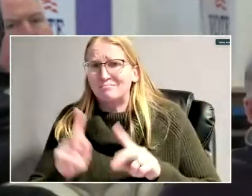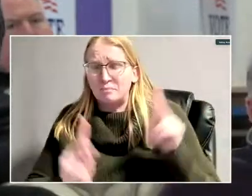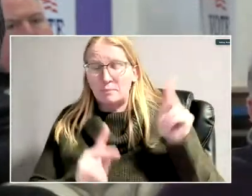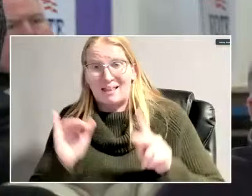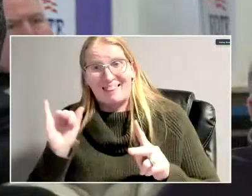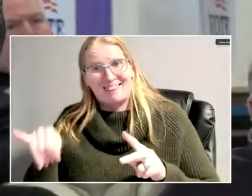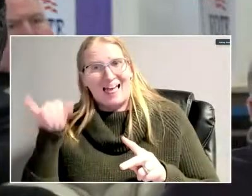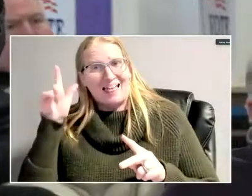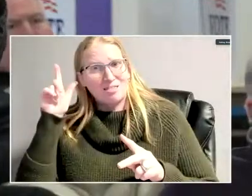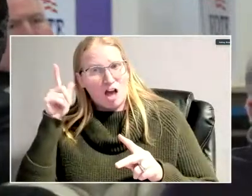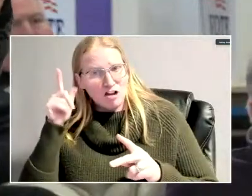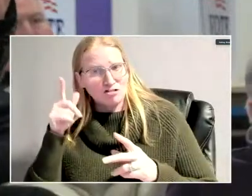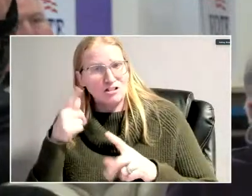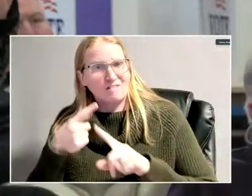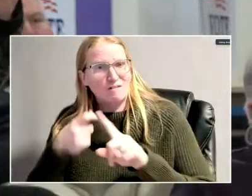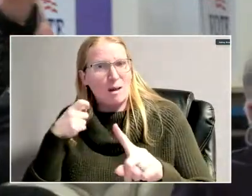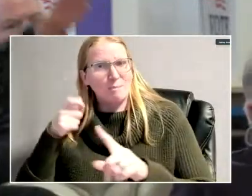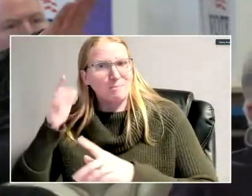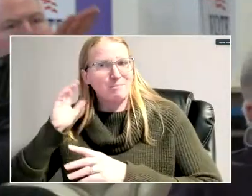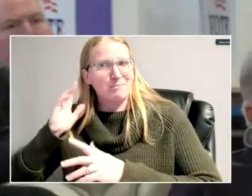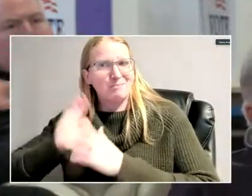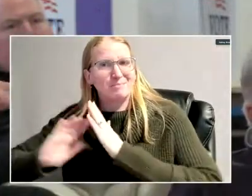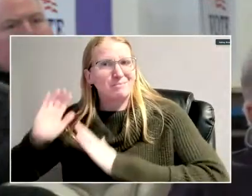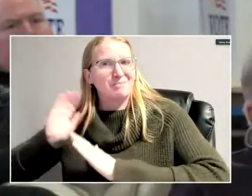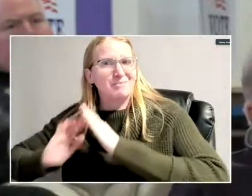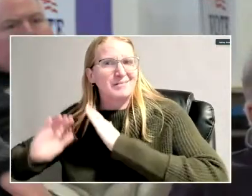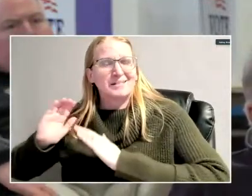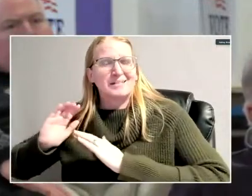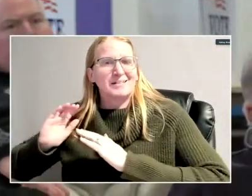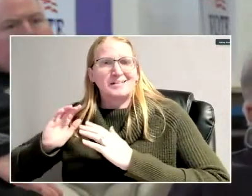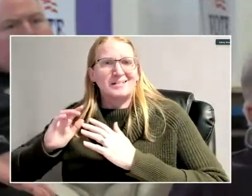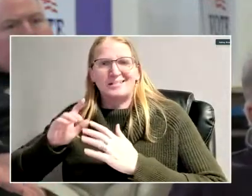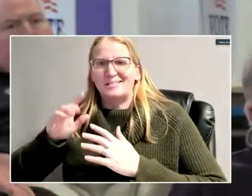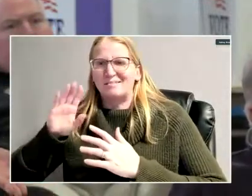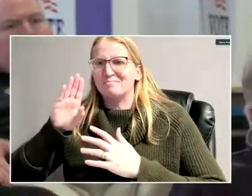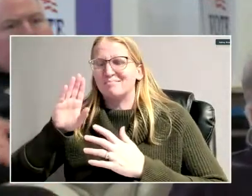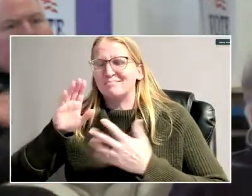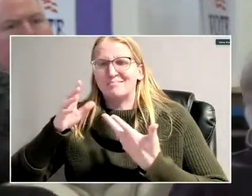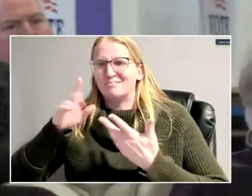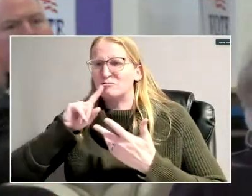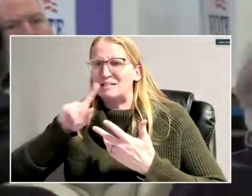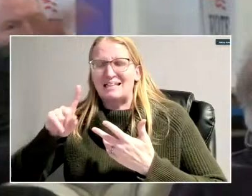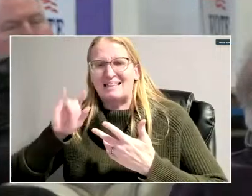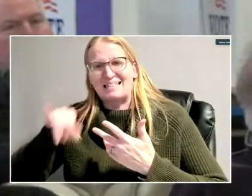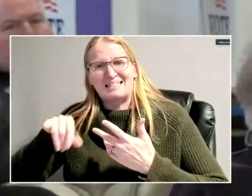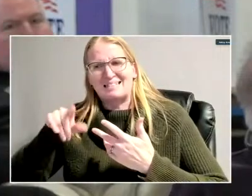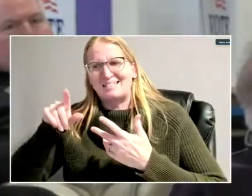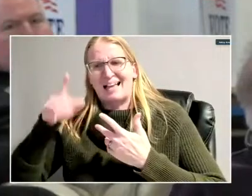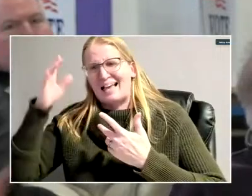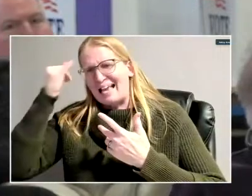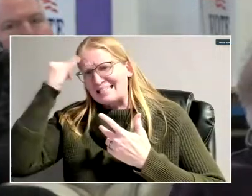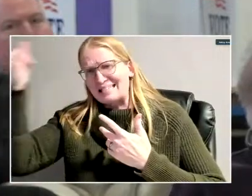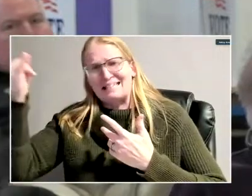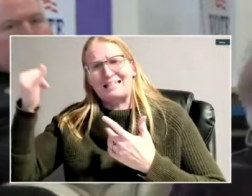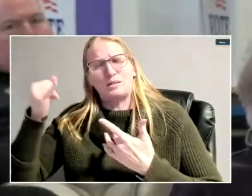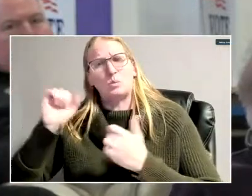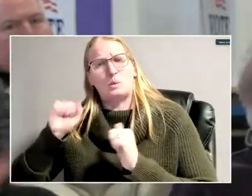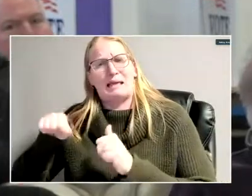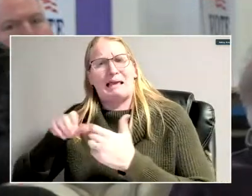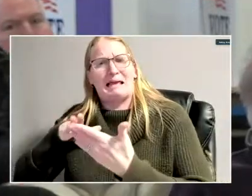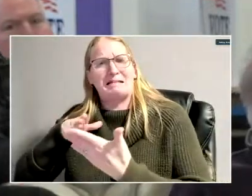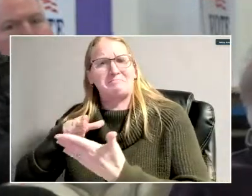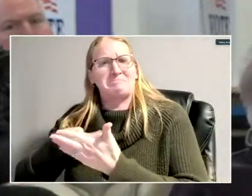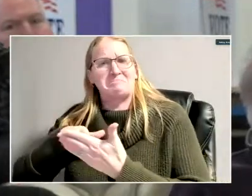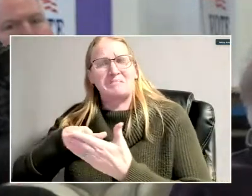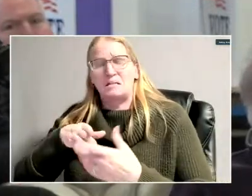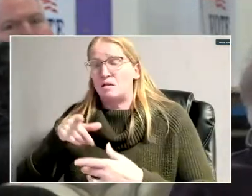this sort of bigoted fatalism where where where people just need to accept